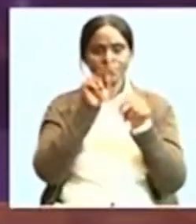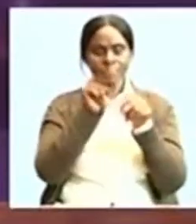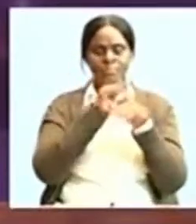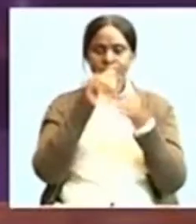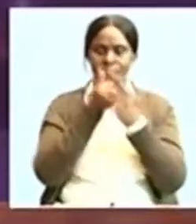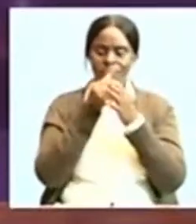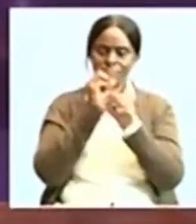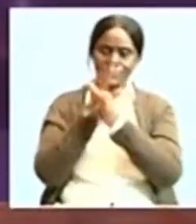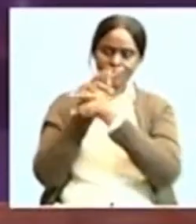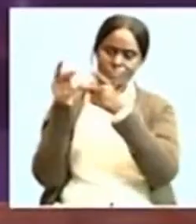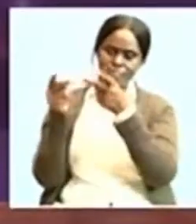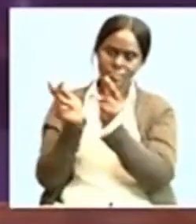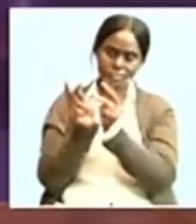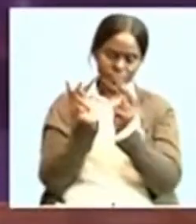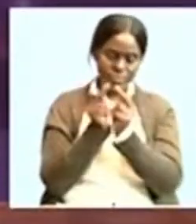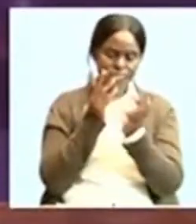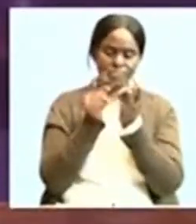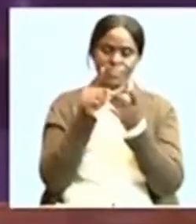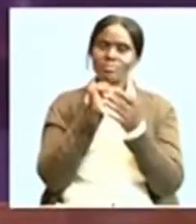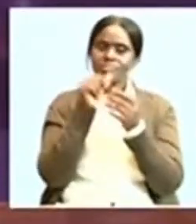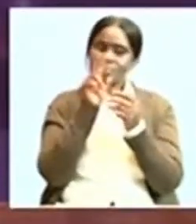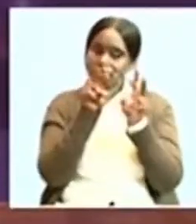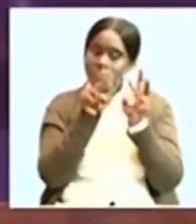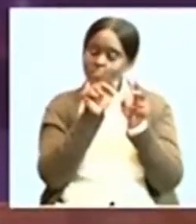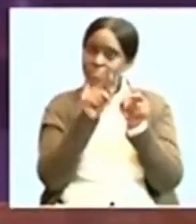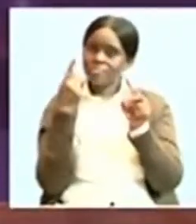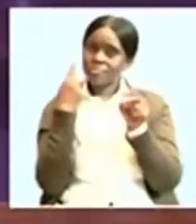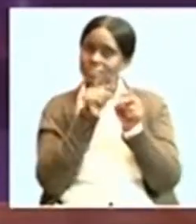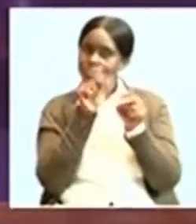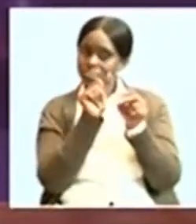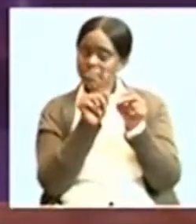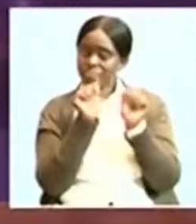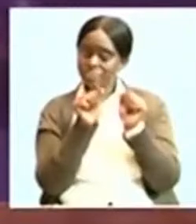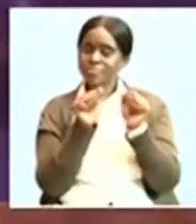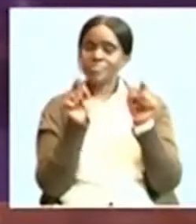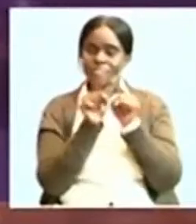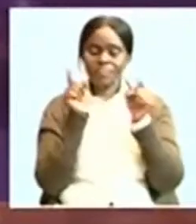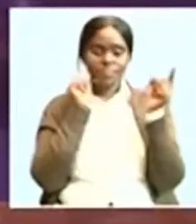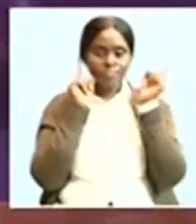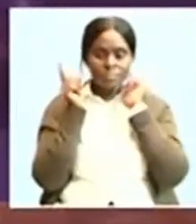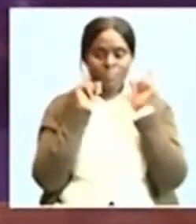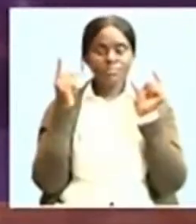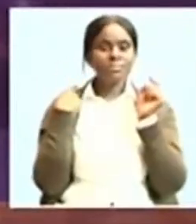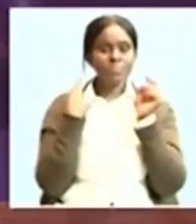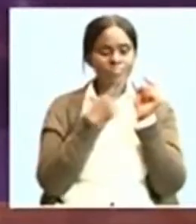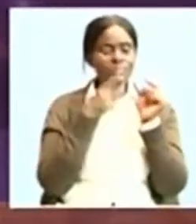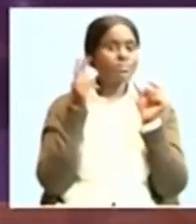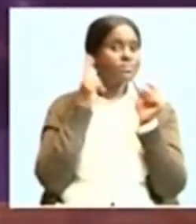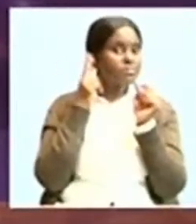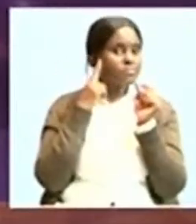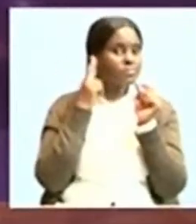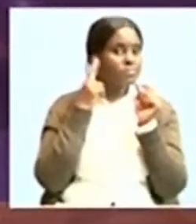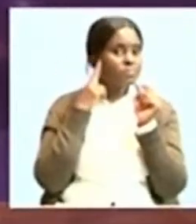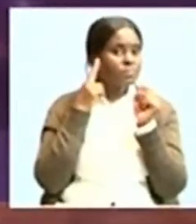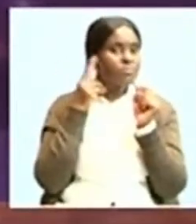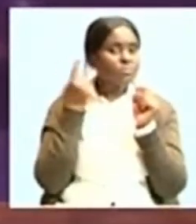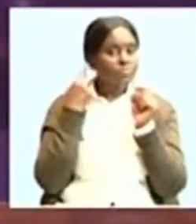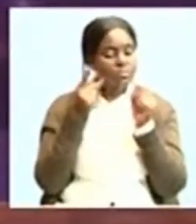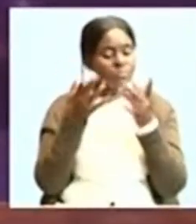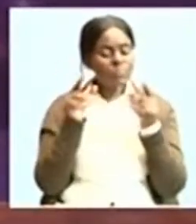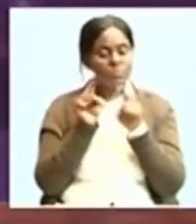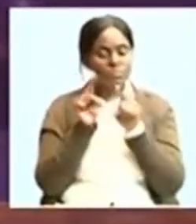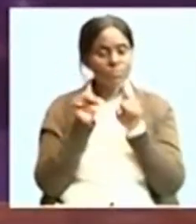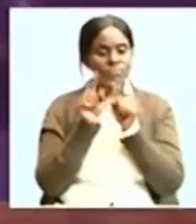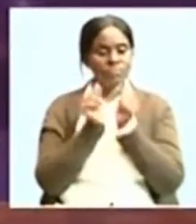all available platforms. In case you're unable to watch Parliament TV, you can listen to Parliament Radio, of course, in the